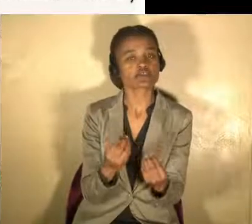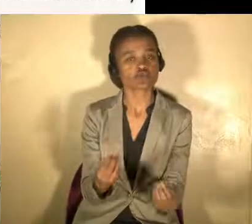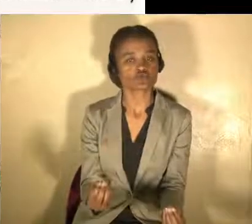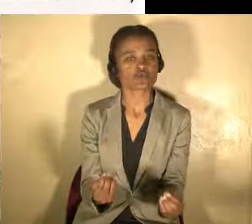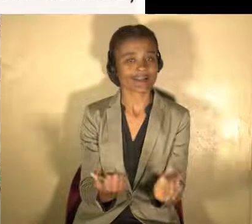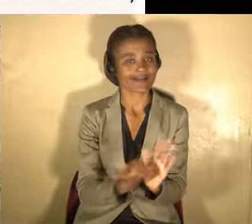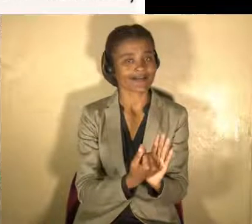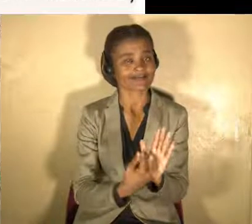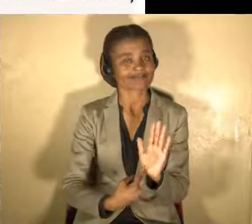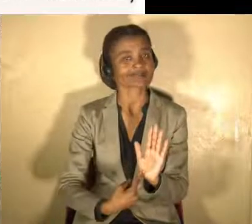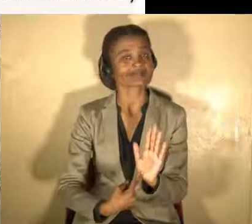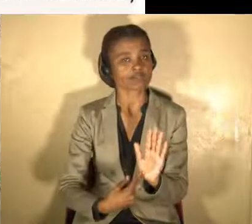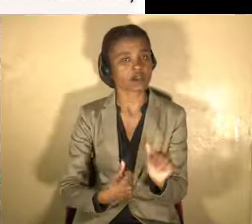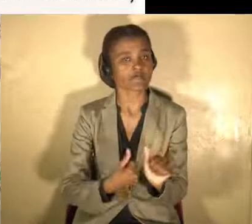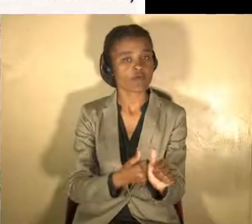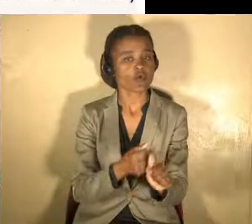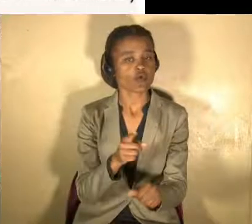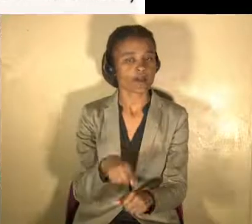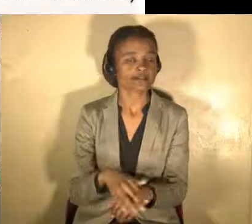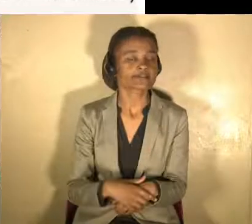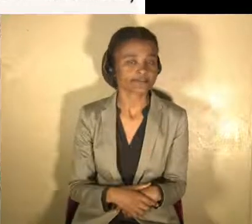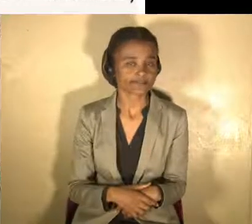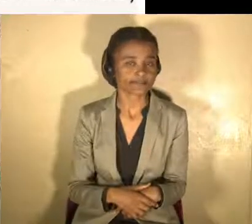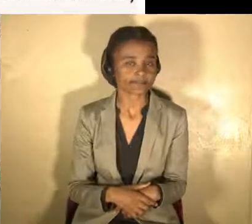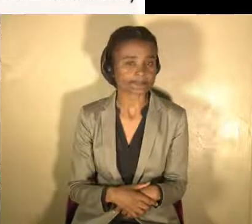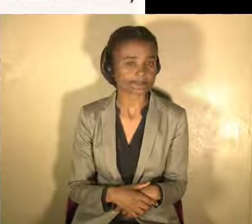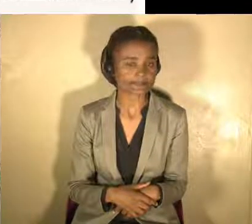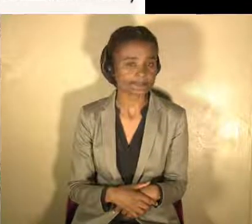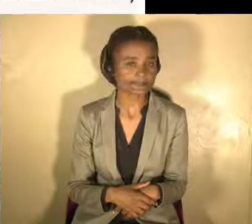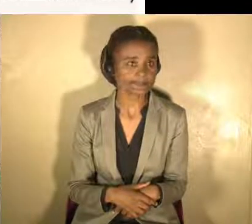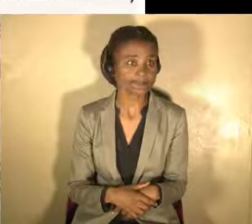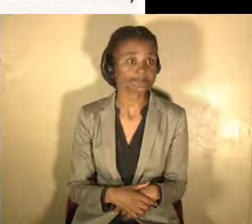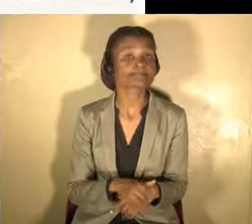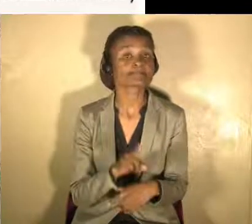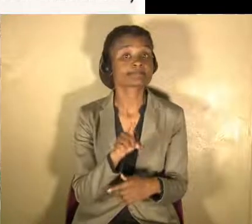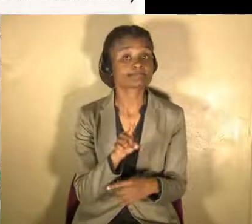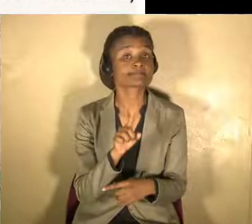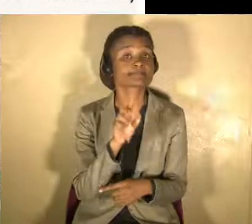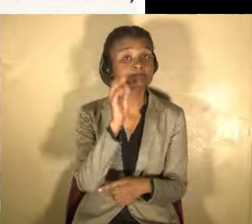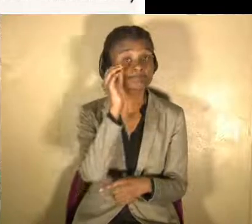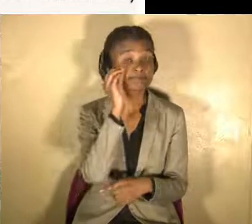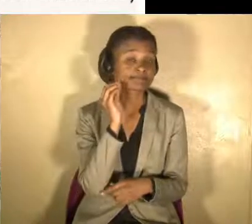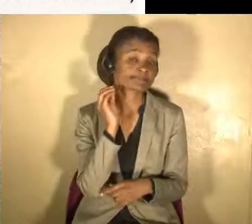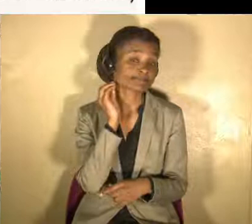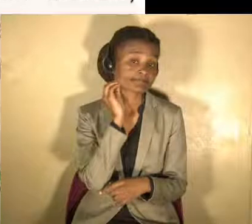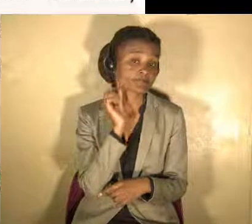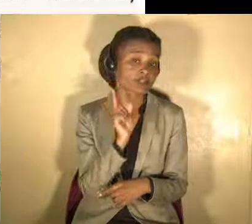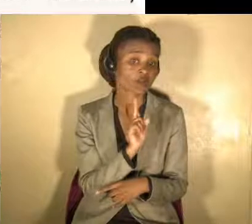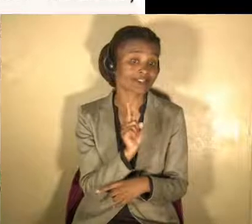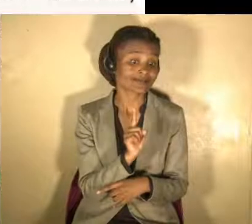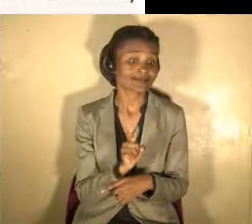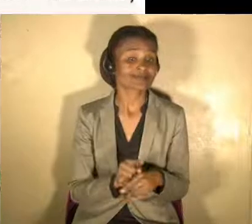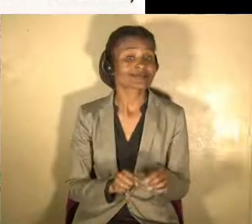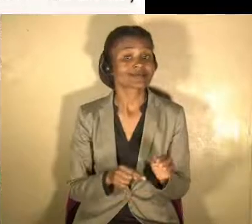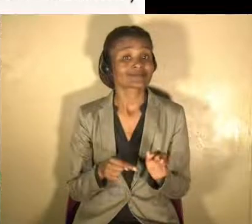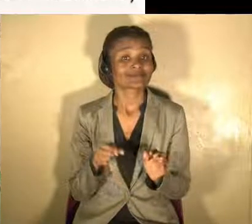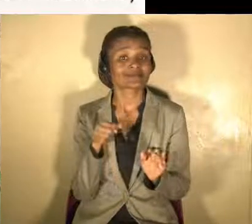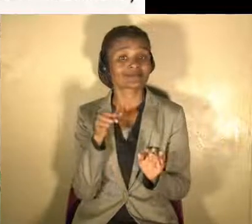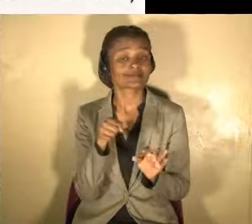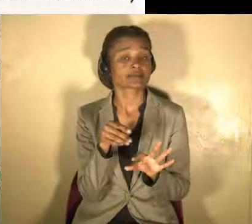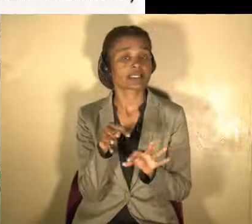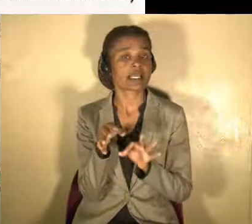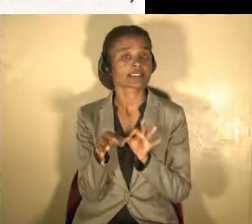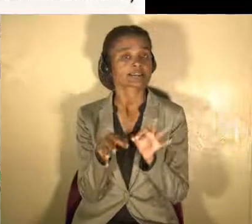And but just note that this clause further makes a provision that children who